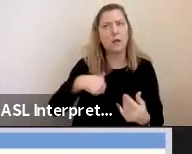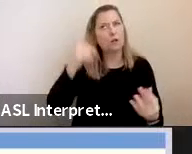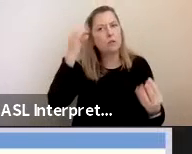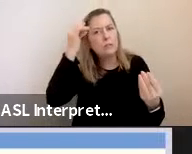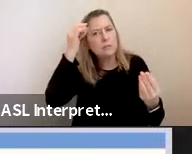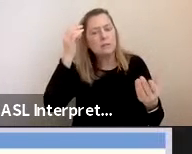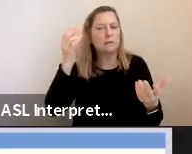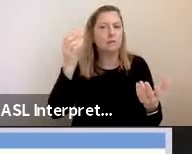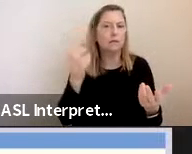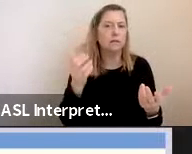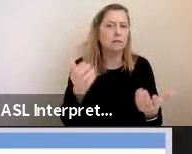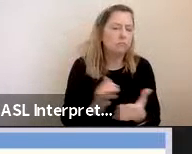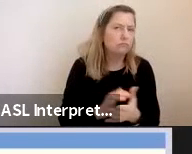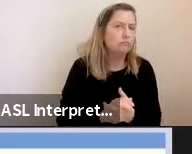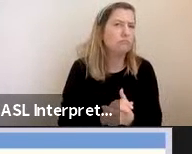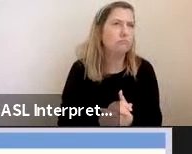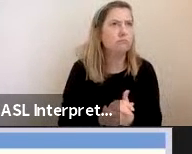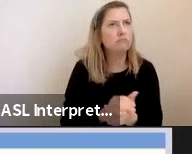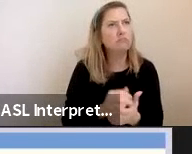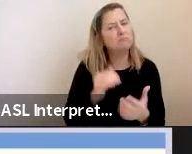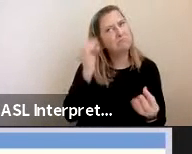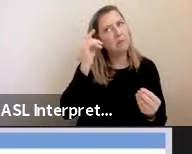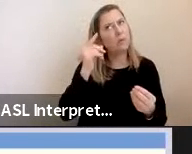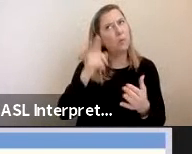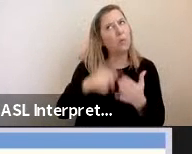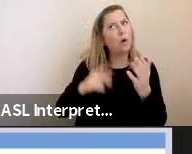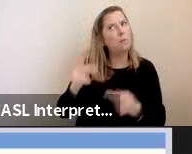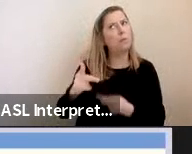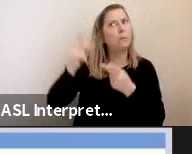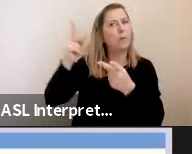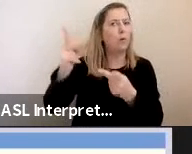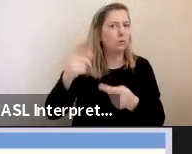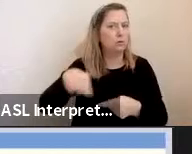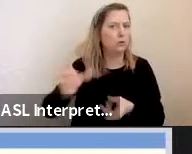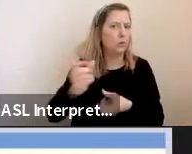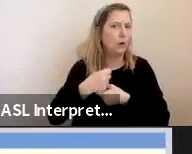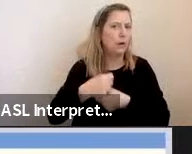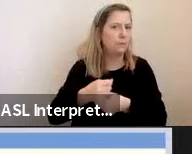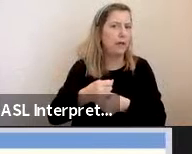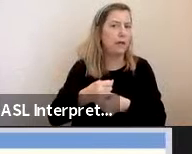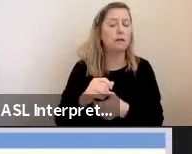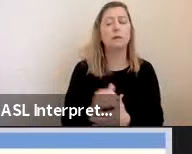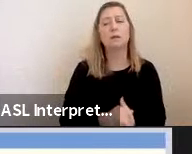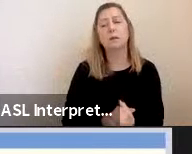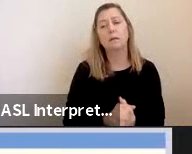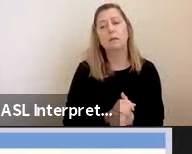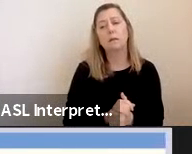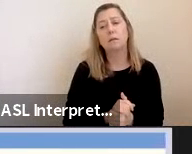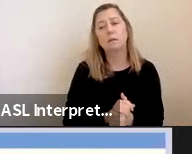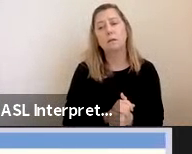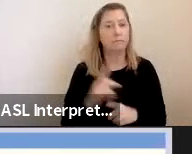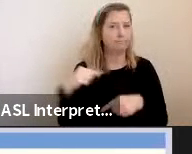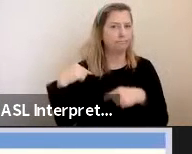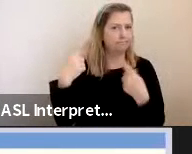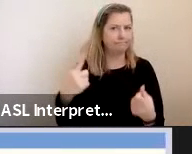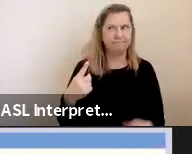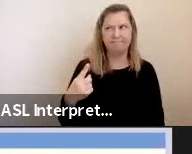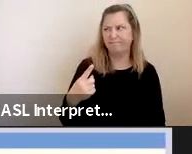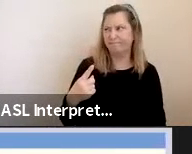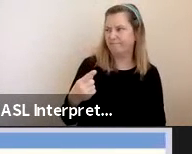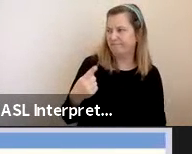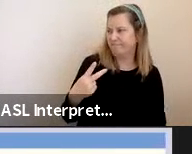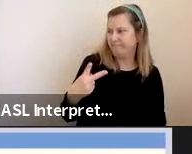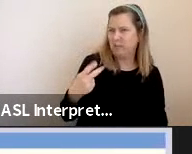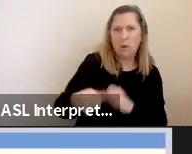about it and think about what proposals might be made. It has been a couple years since